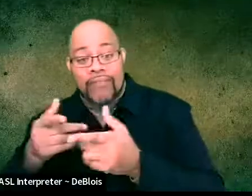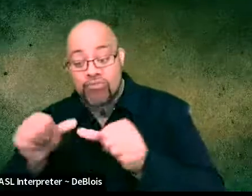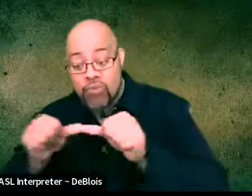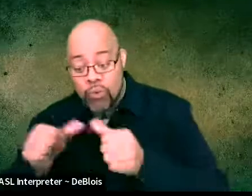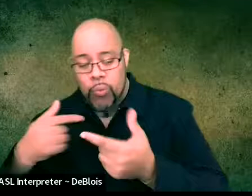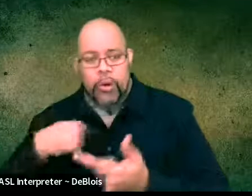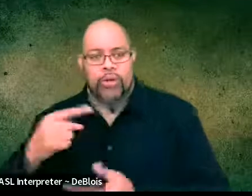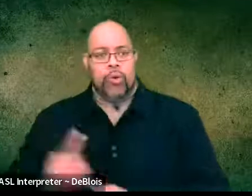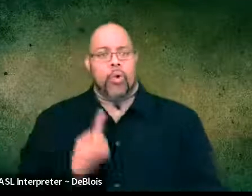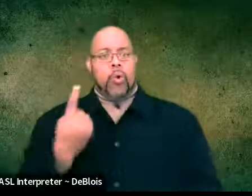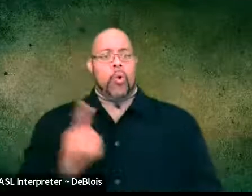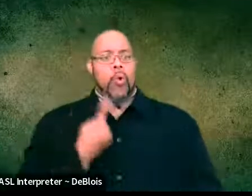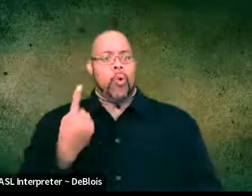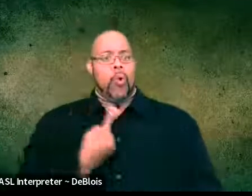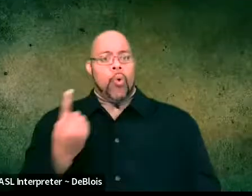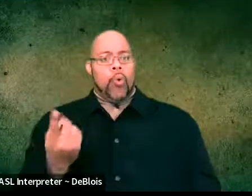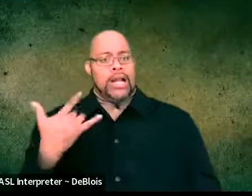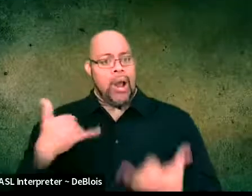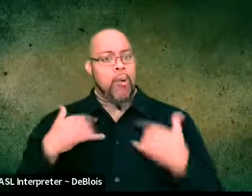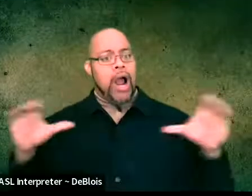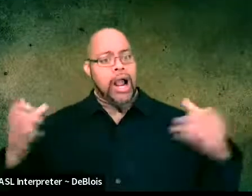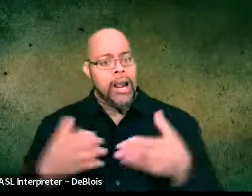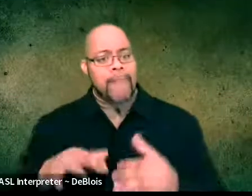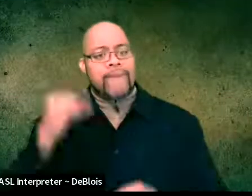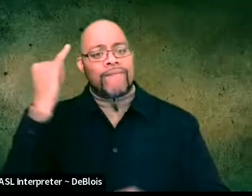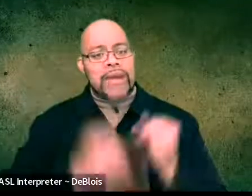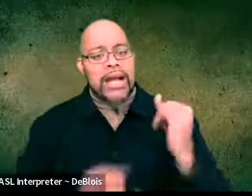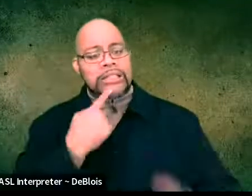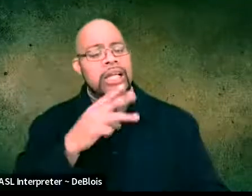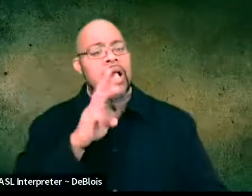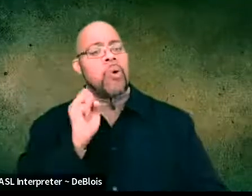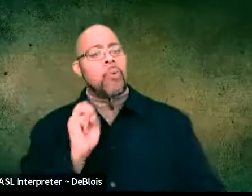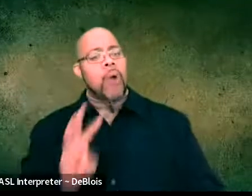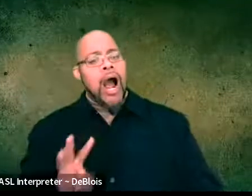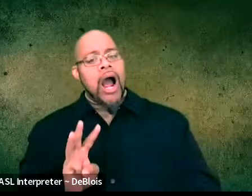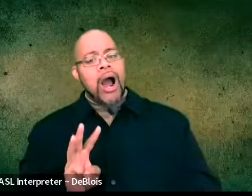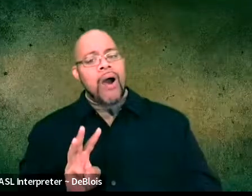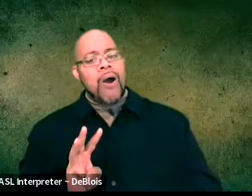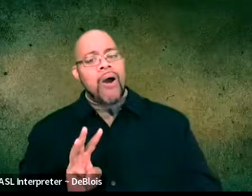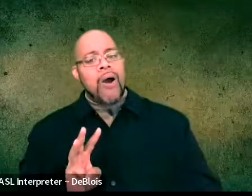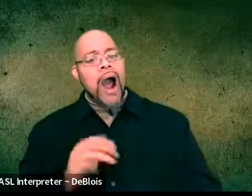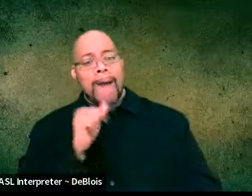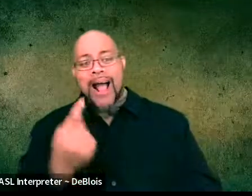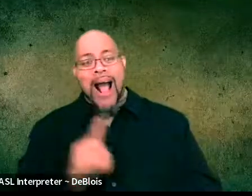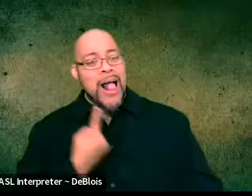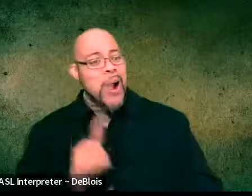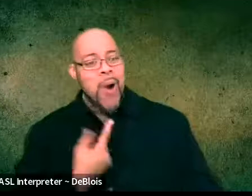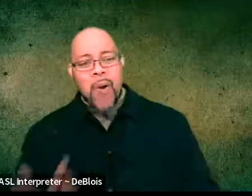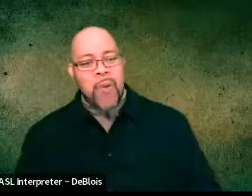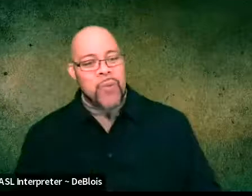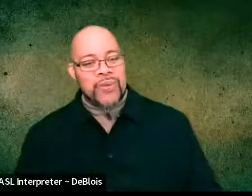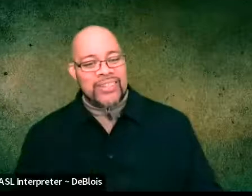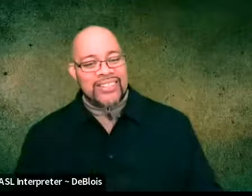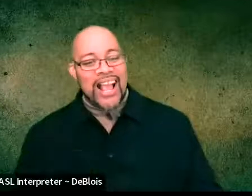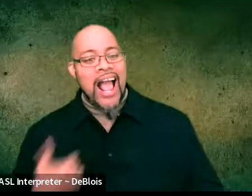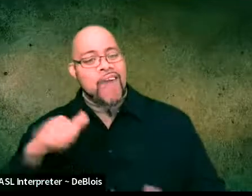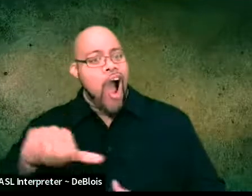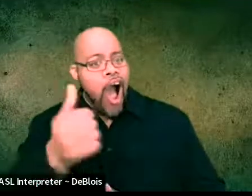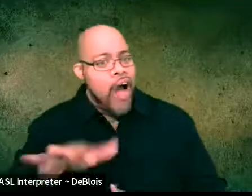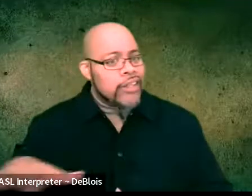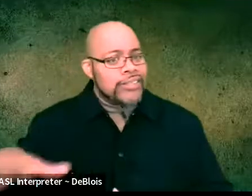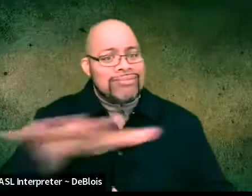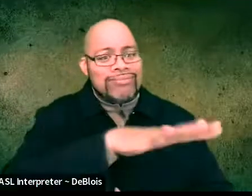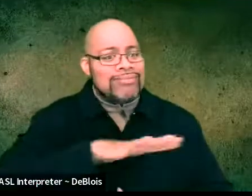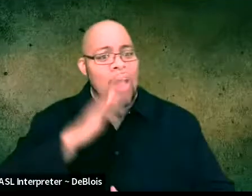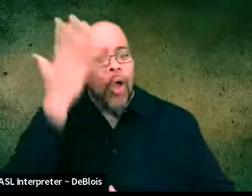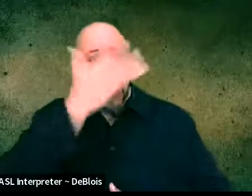by ourselves, coming together and finally saying, wow, I'm not alone. there are other people who look